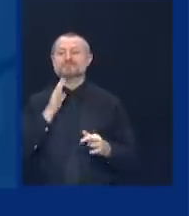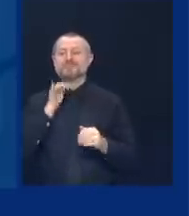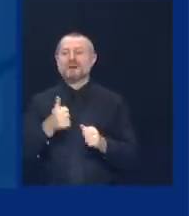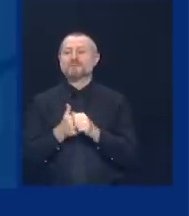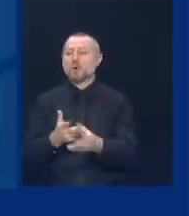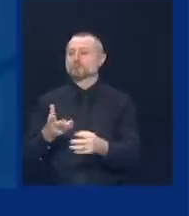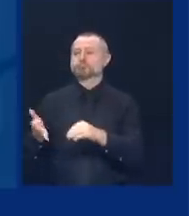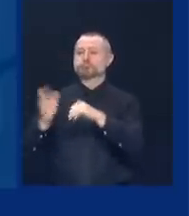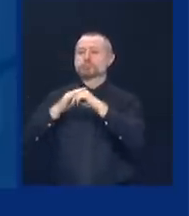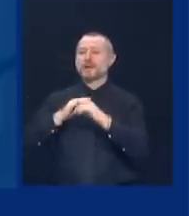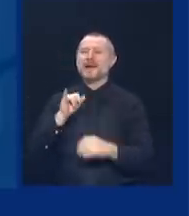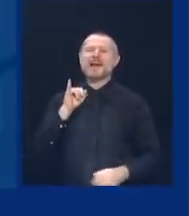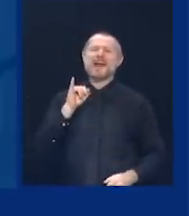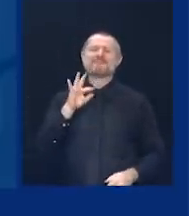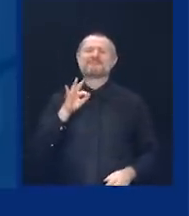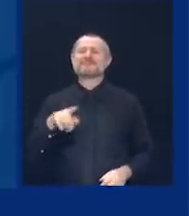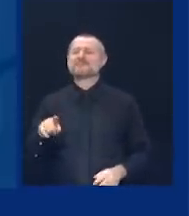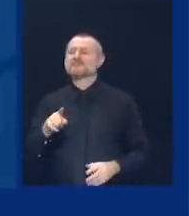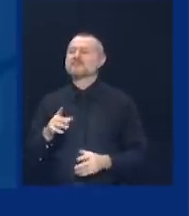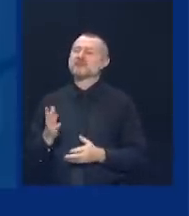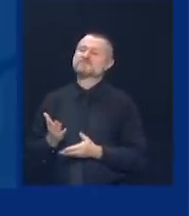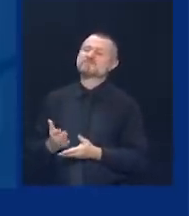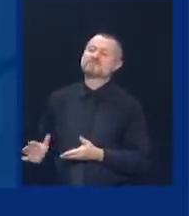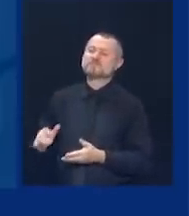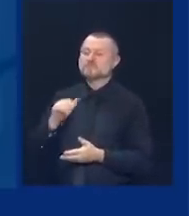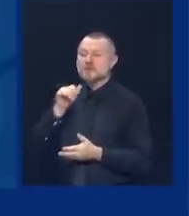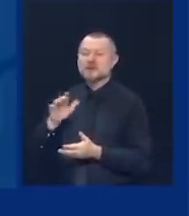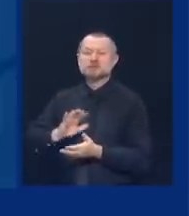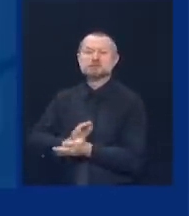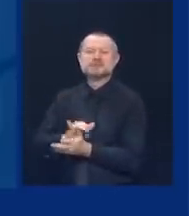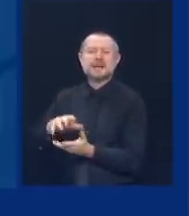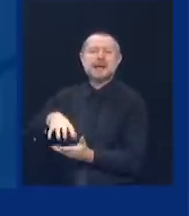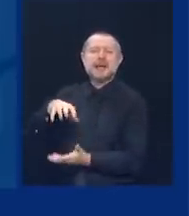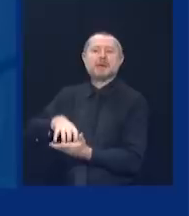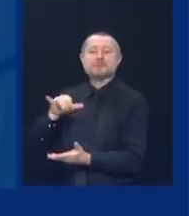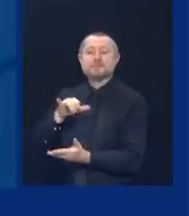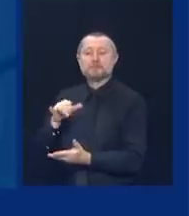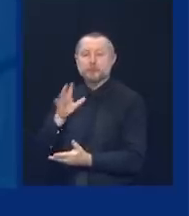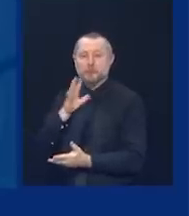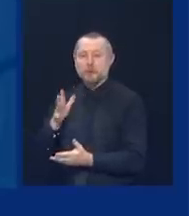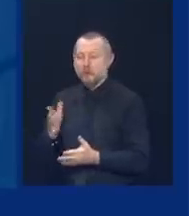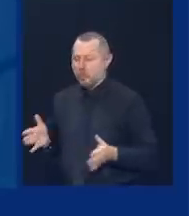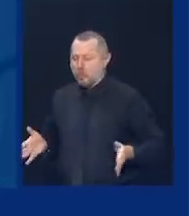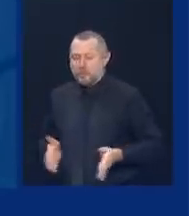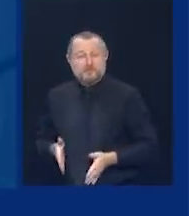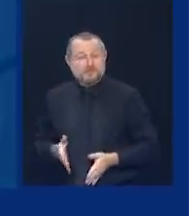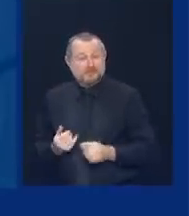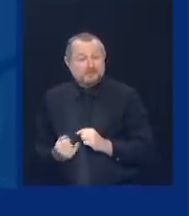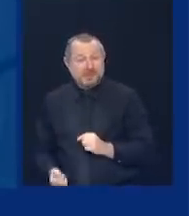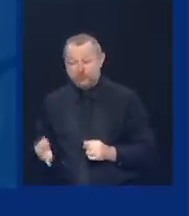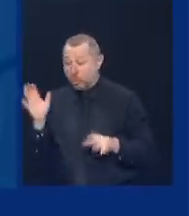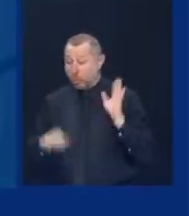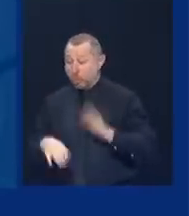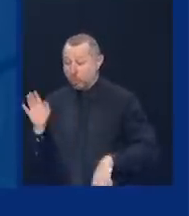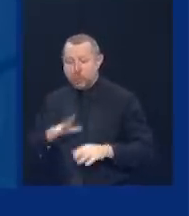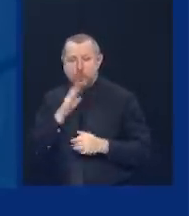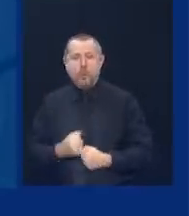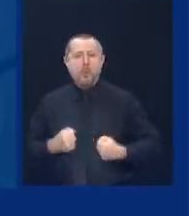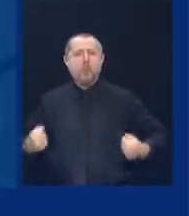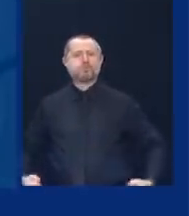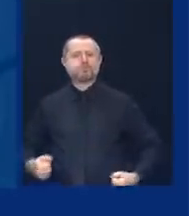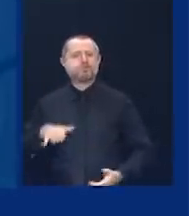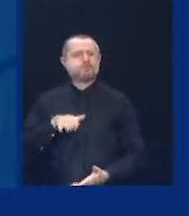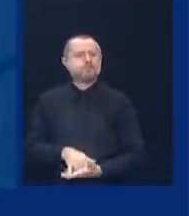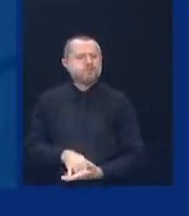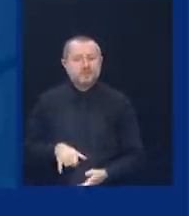weight problem. It's all self-imposed. Here's my personal opinion, my personal theory, because I know I'd disappoint you if